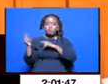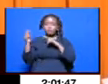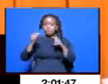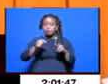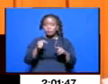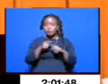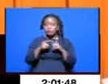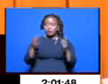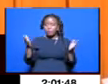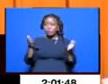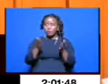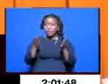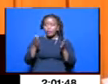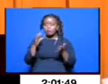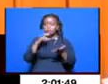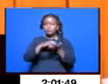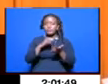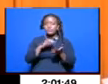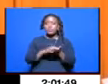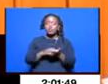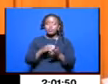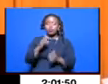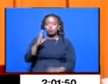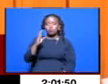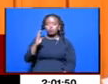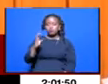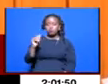the case of Kesavananda,